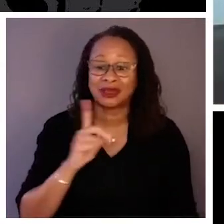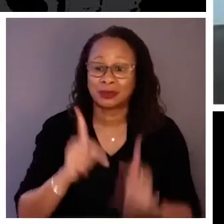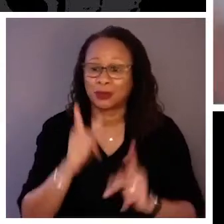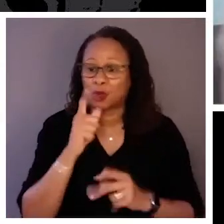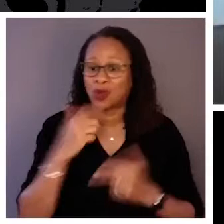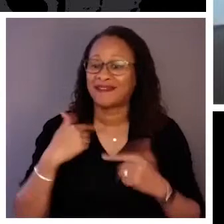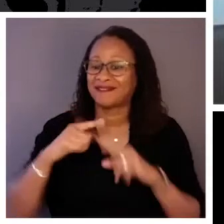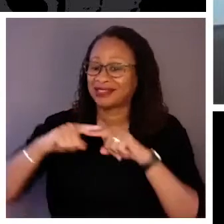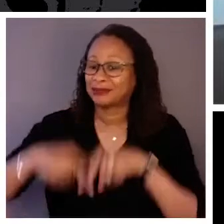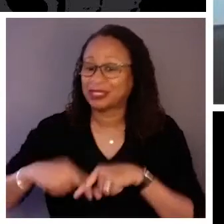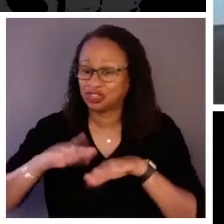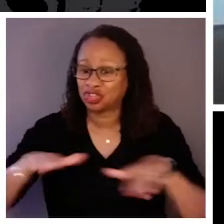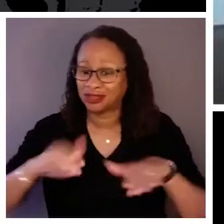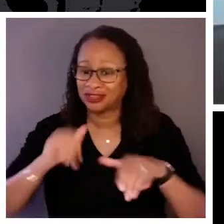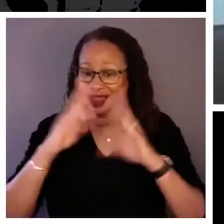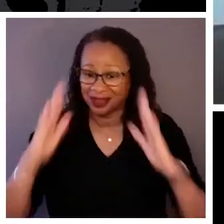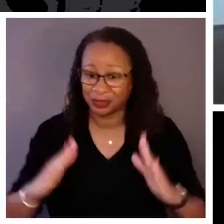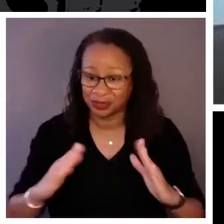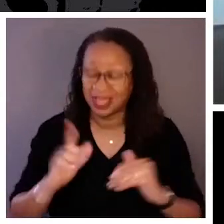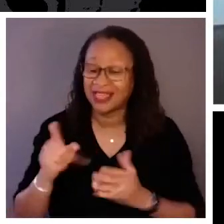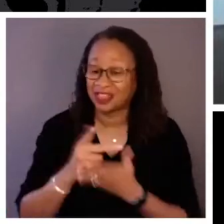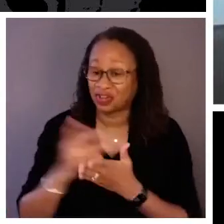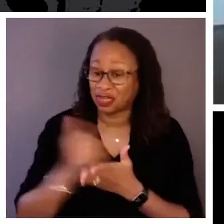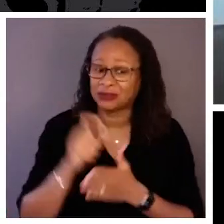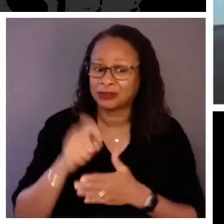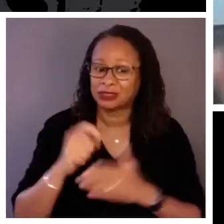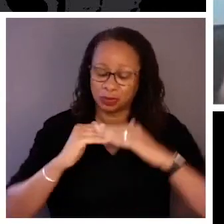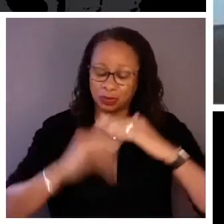house. Their incomes have to be below